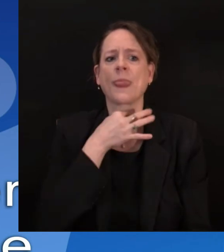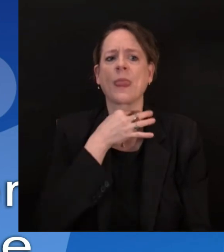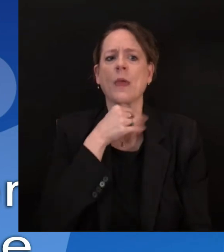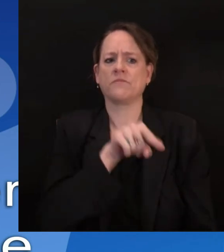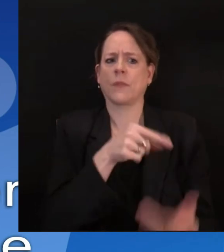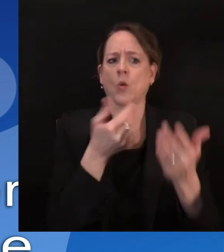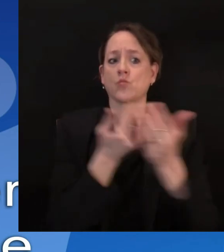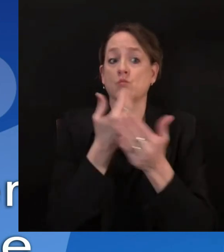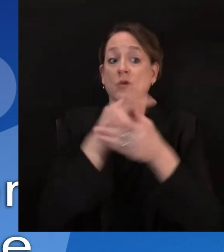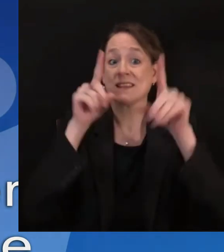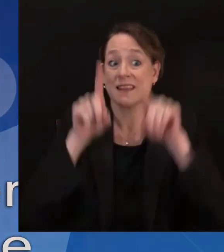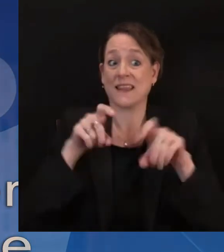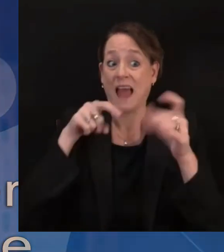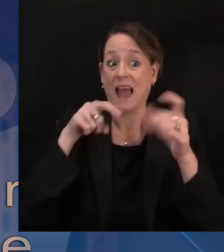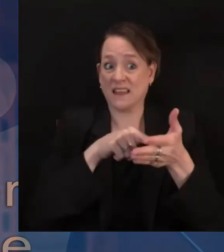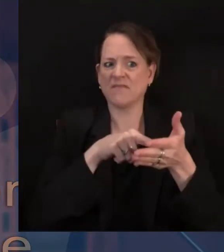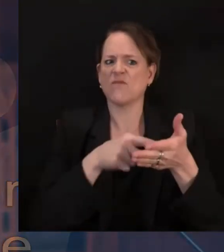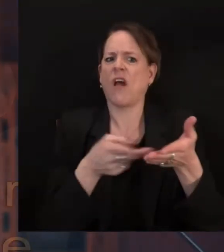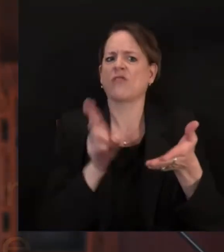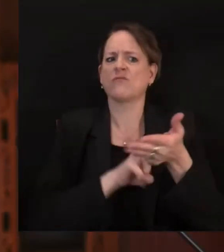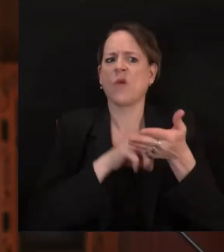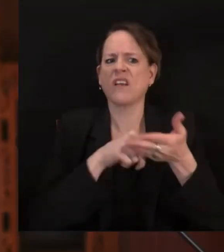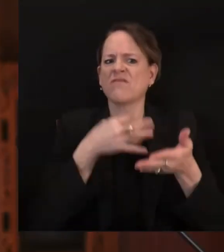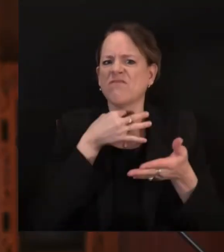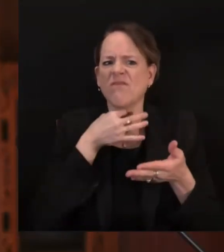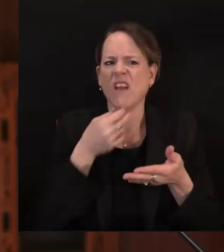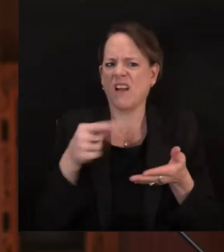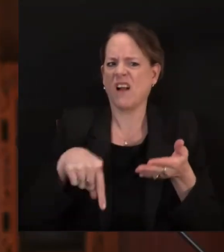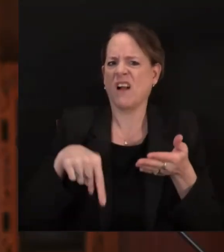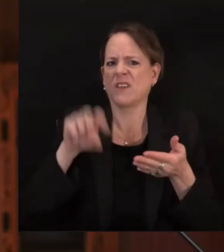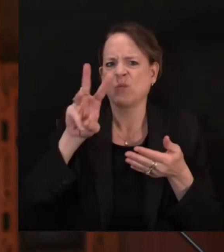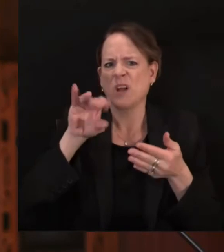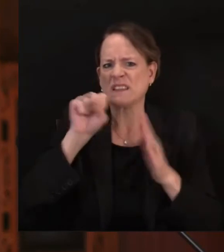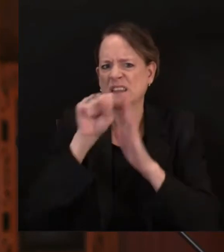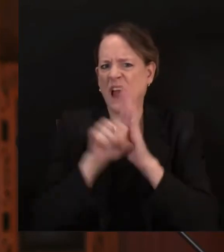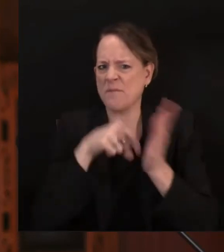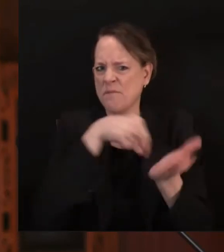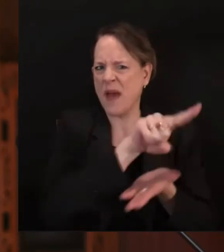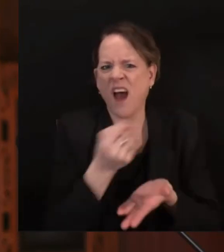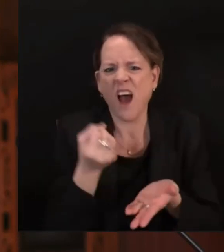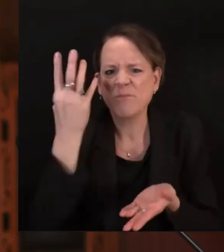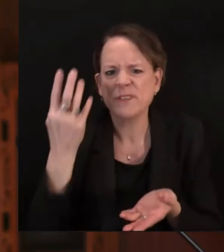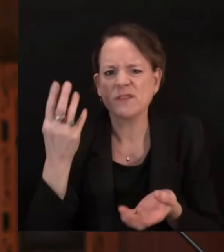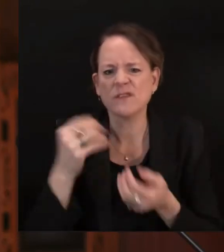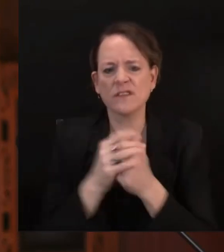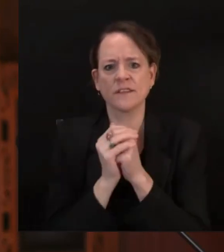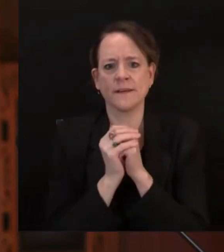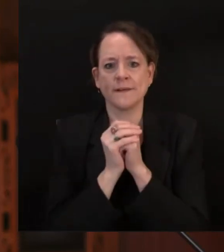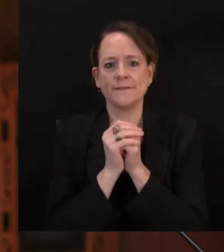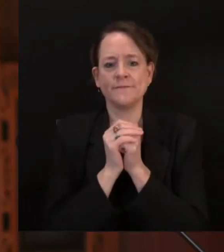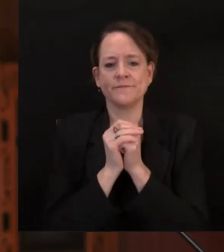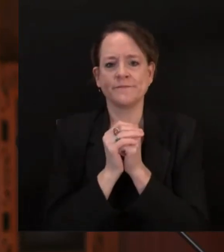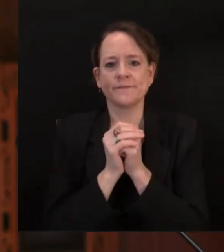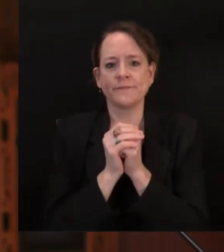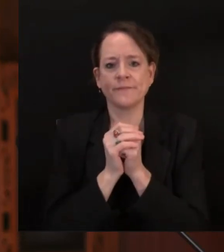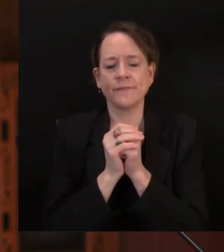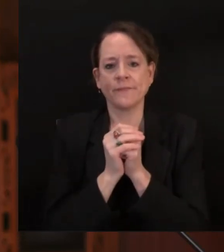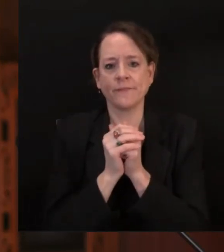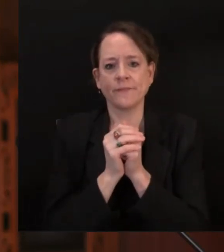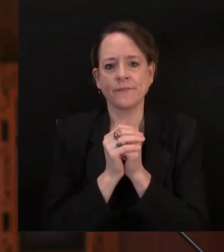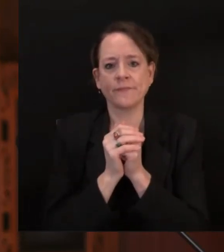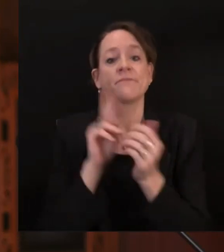Yeah, thanks, Todd. So some of that is, it's dependent on how many people order the test. So